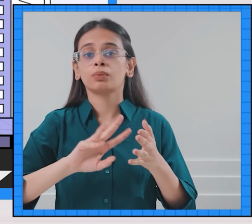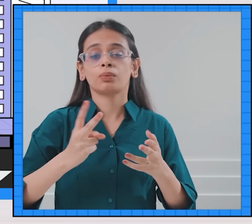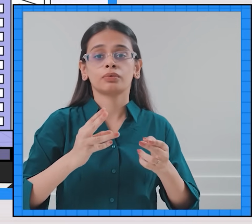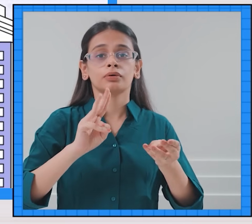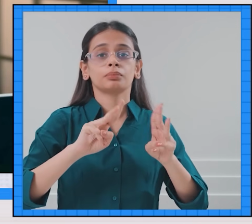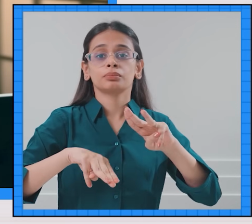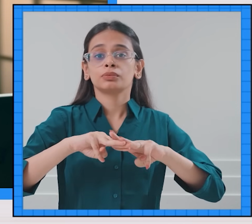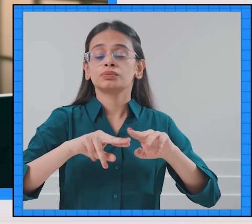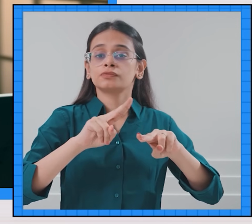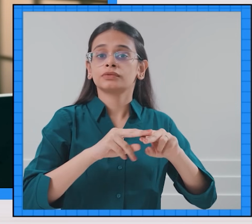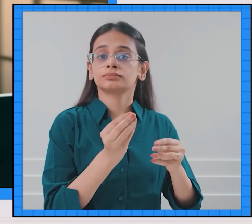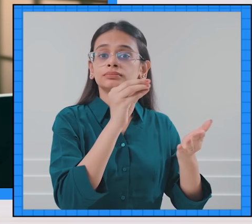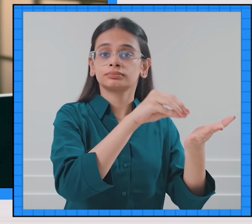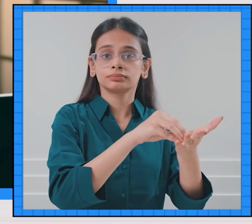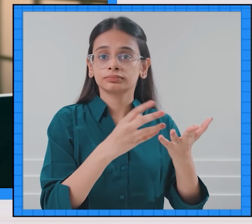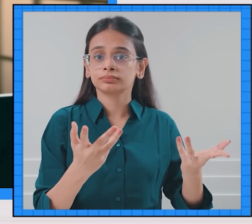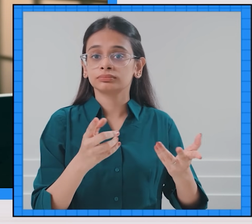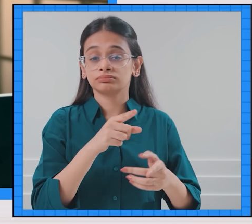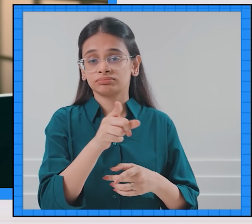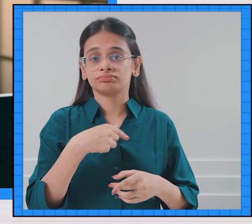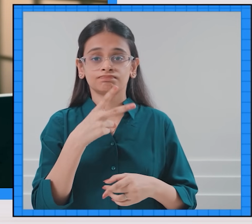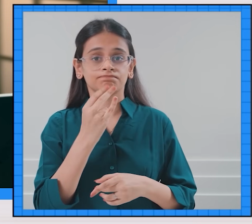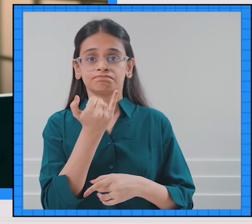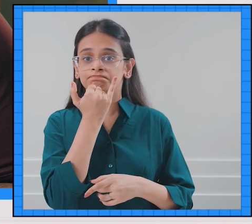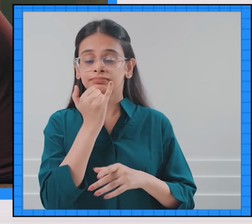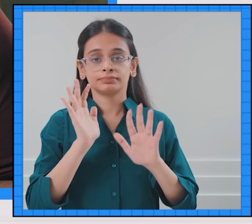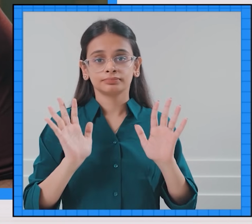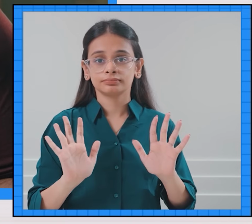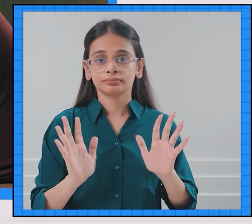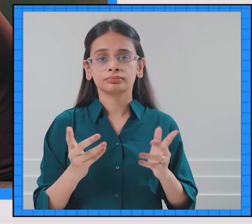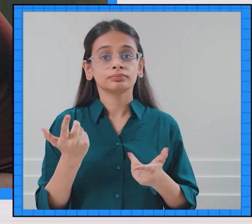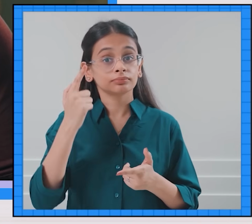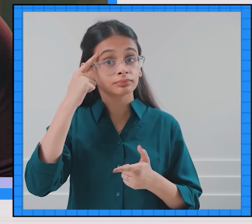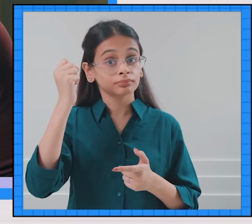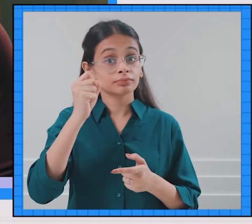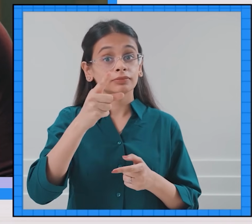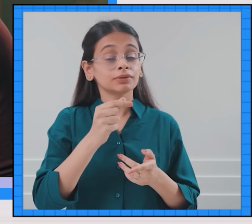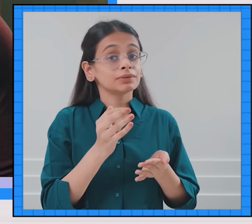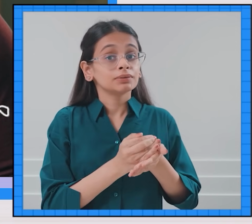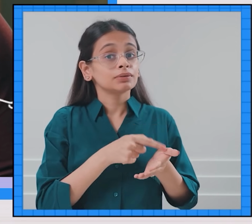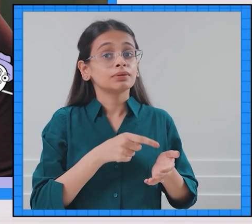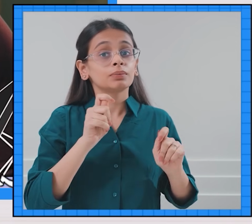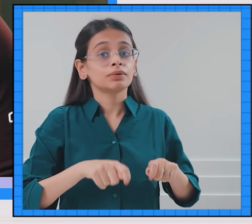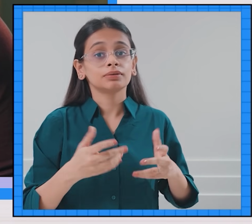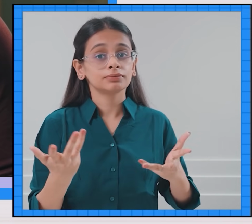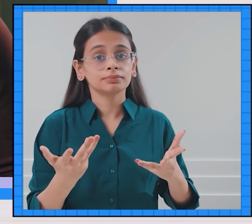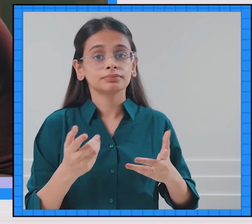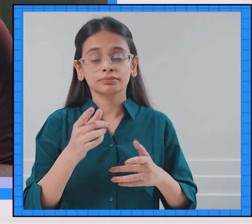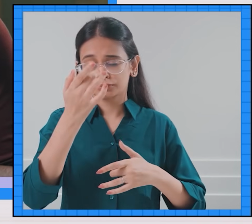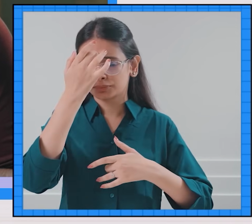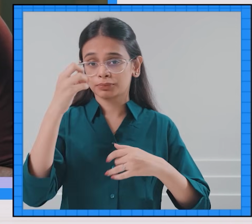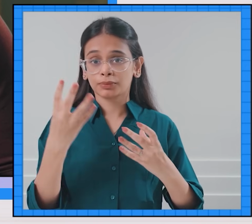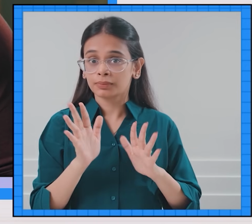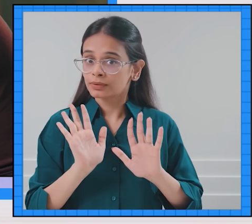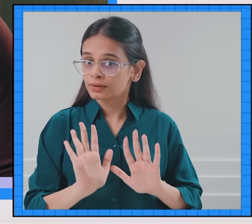mutual fund. This is one of the silliest financial mistakes that you can do. Remember, The reason why you've saved for an emergency fund is